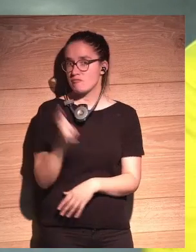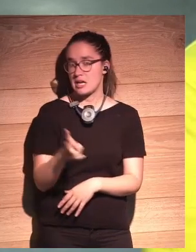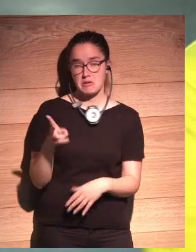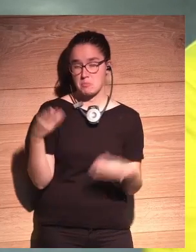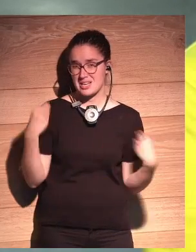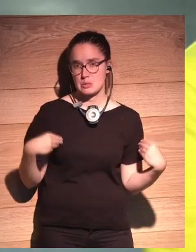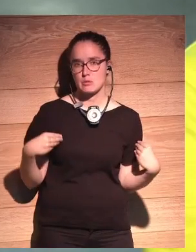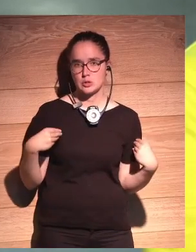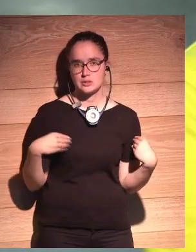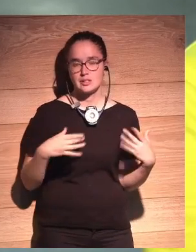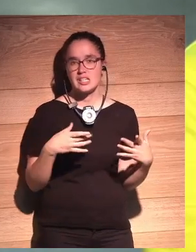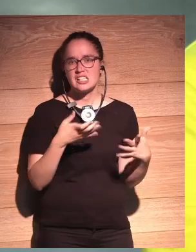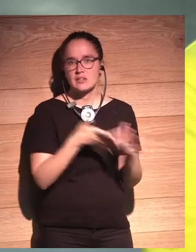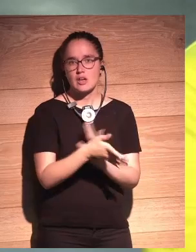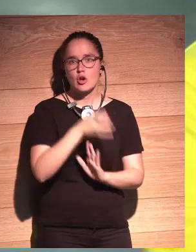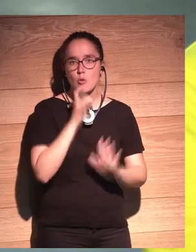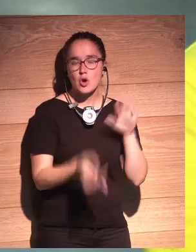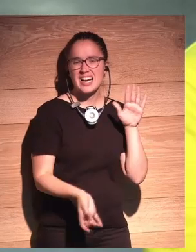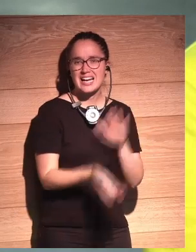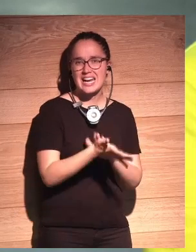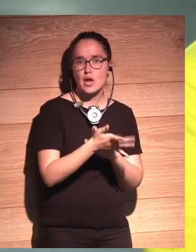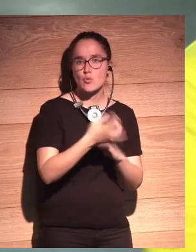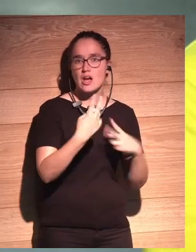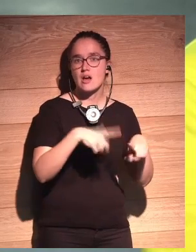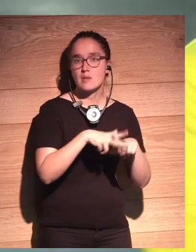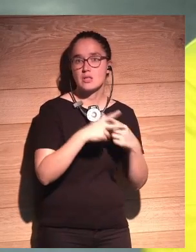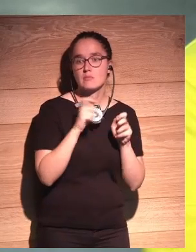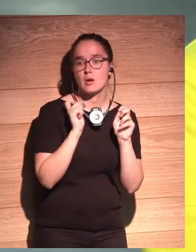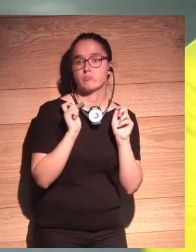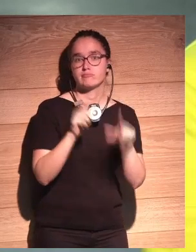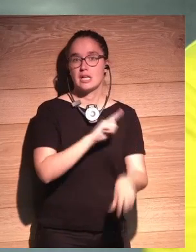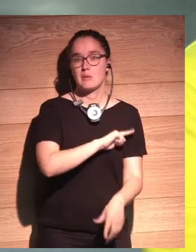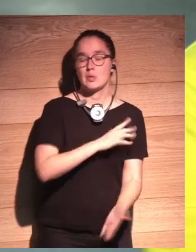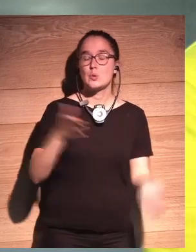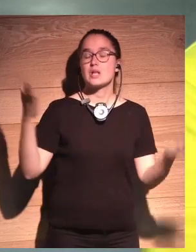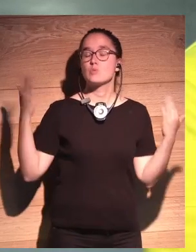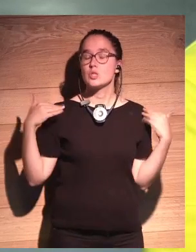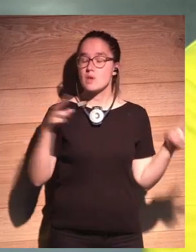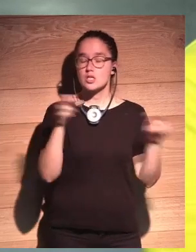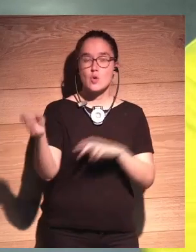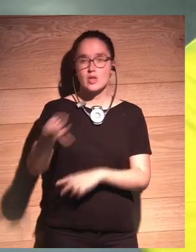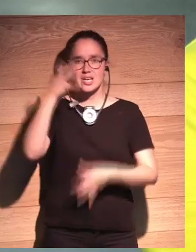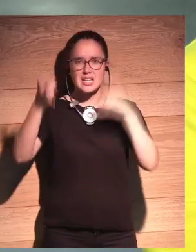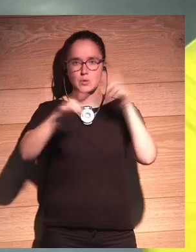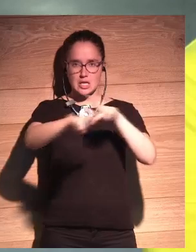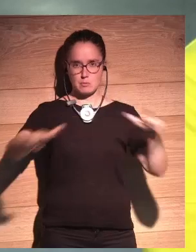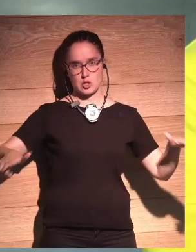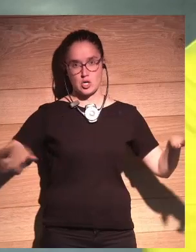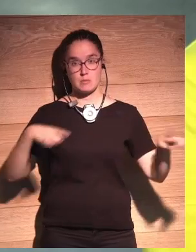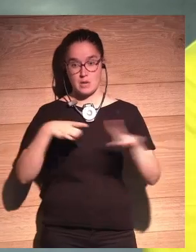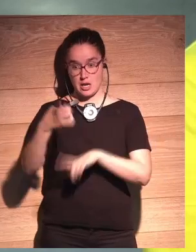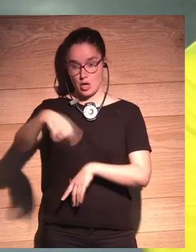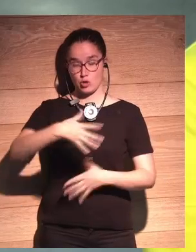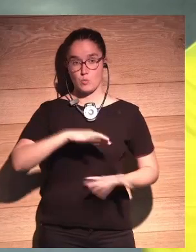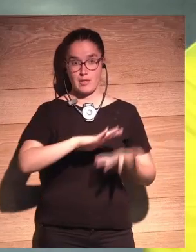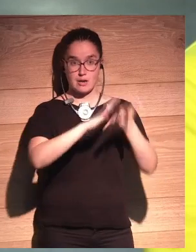me, it's born at the same stage. It's about creating a tool that can develop